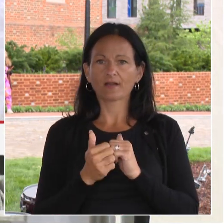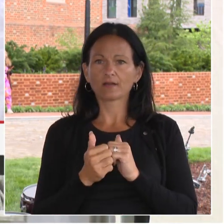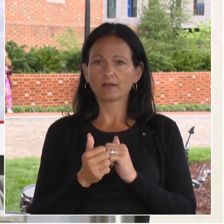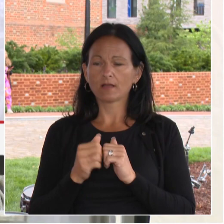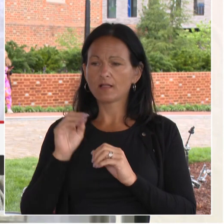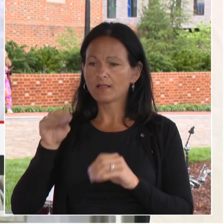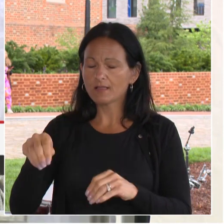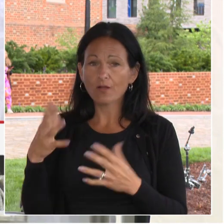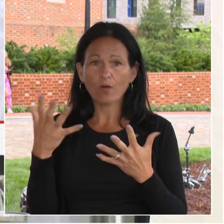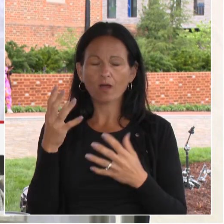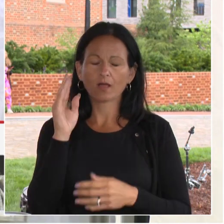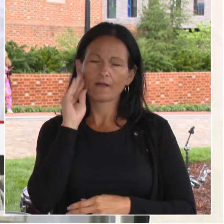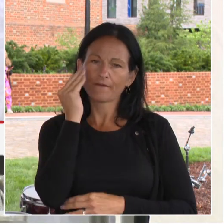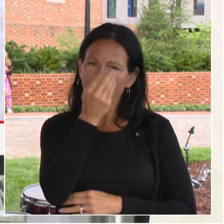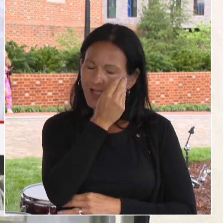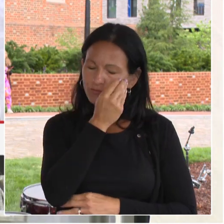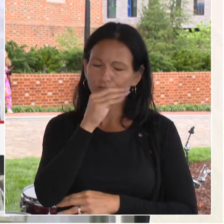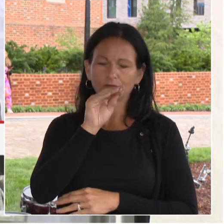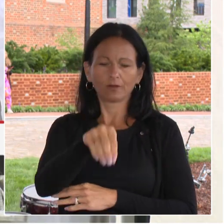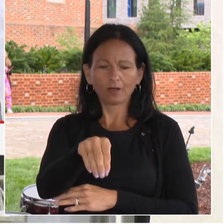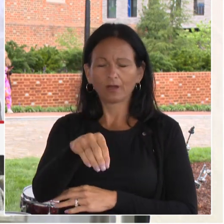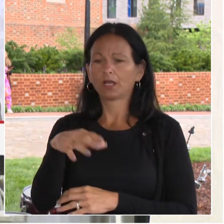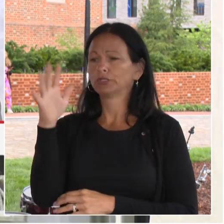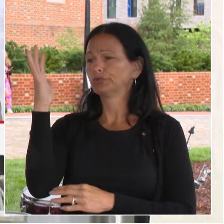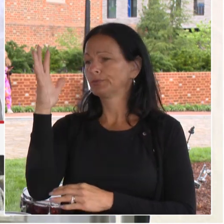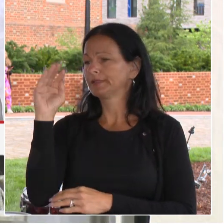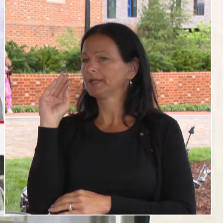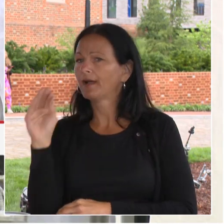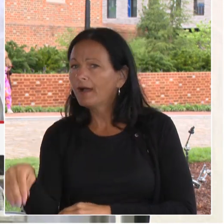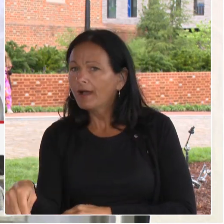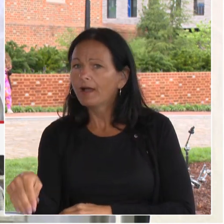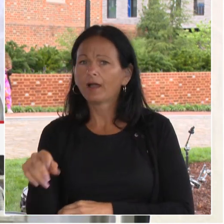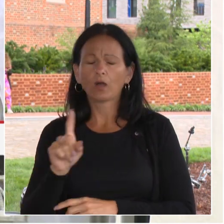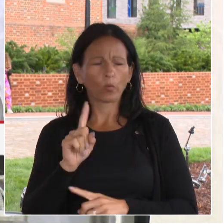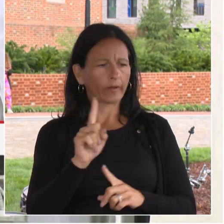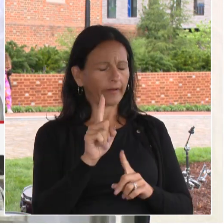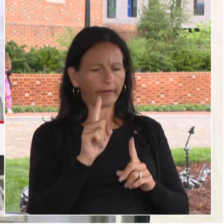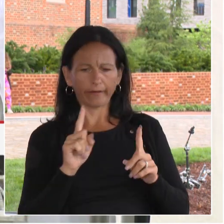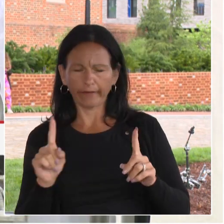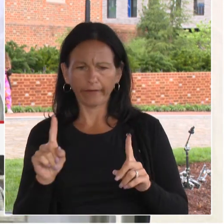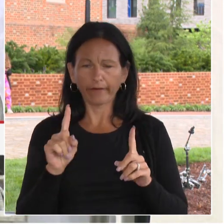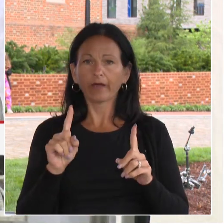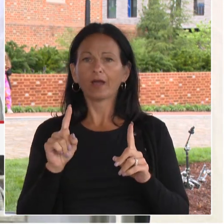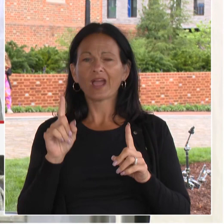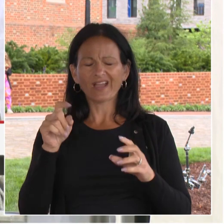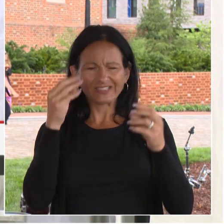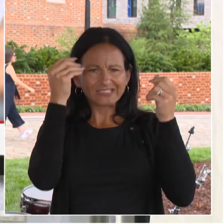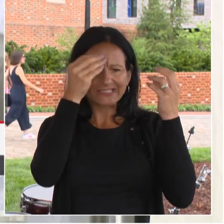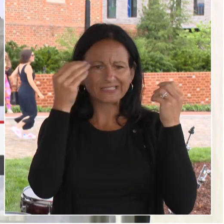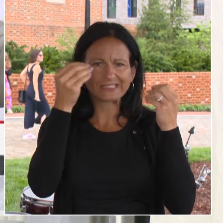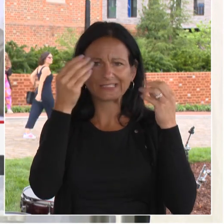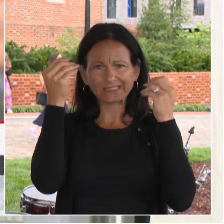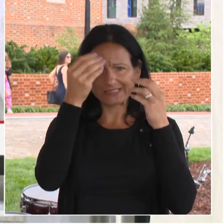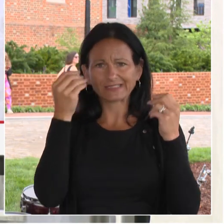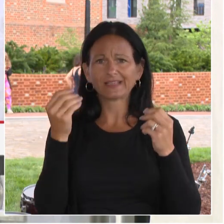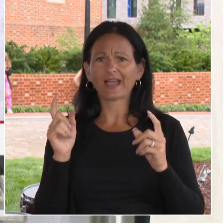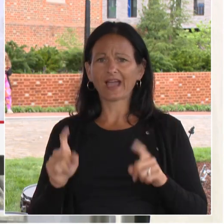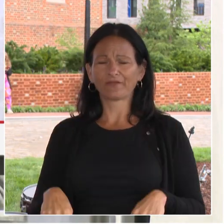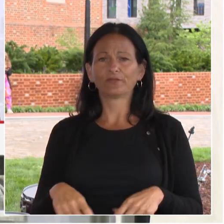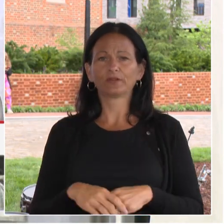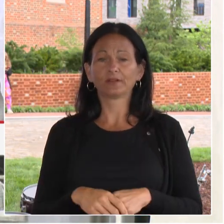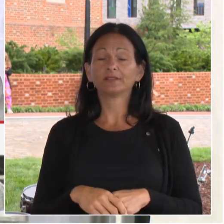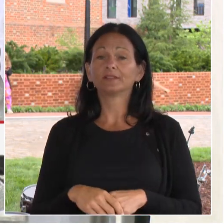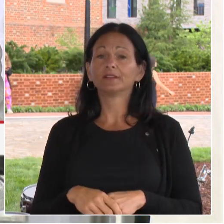wanted them to have an equal seat. And so we were lucky enough, fortunate enough, to bring Michael Ferguson. Michael's right